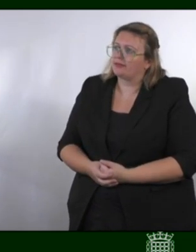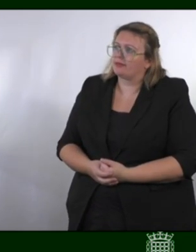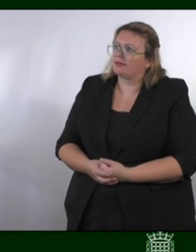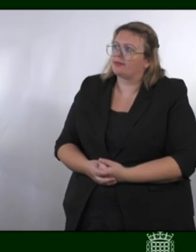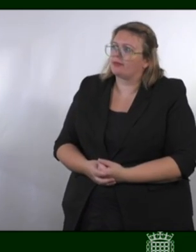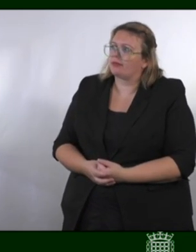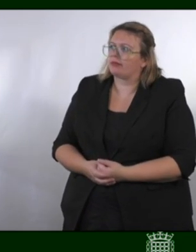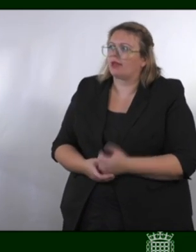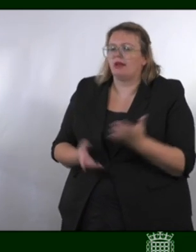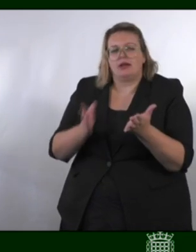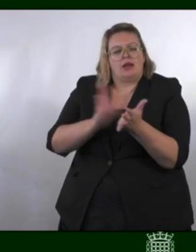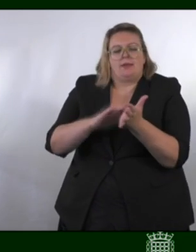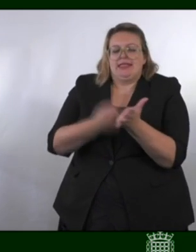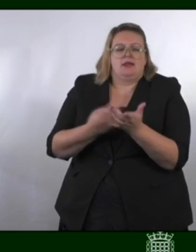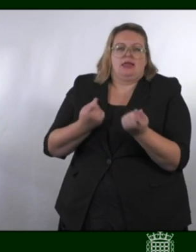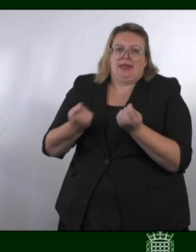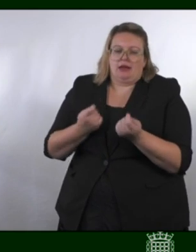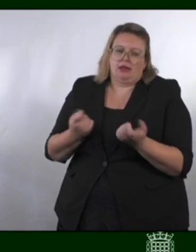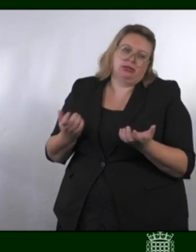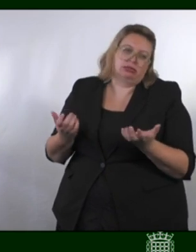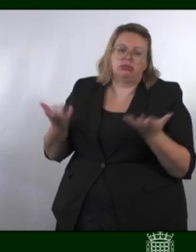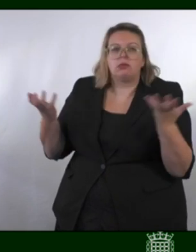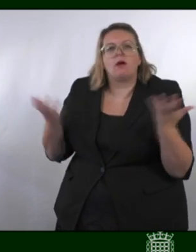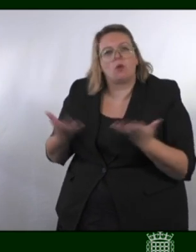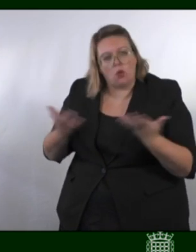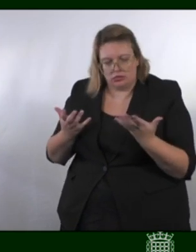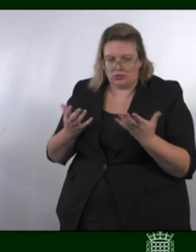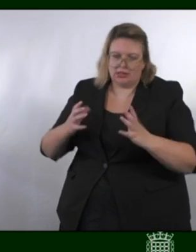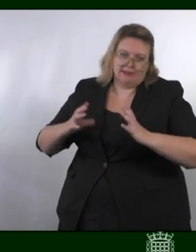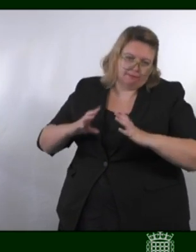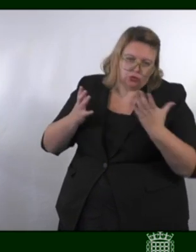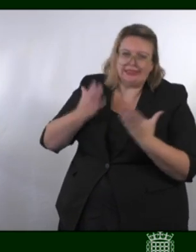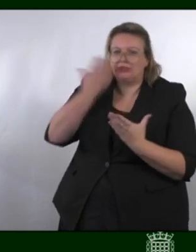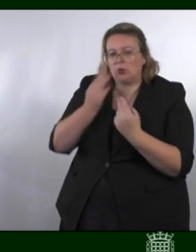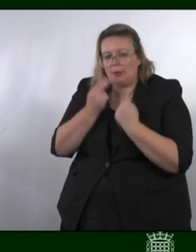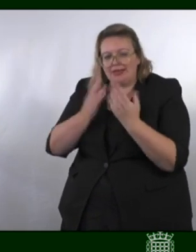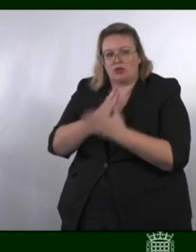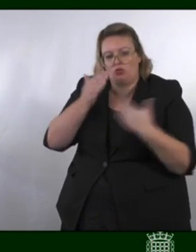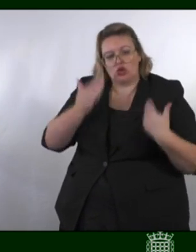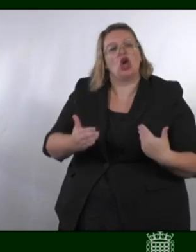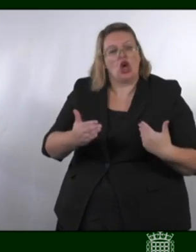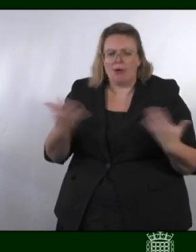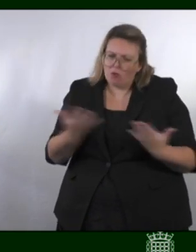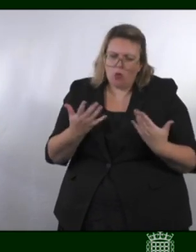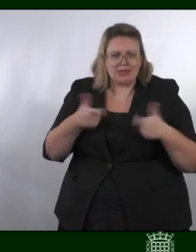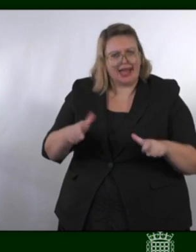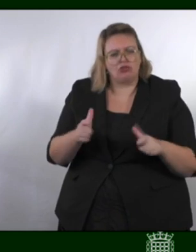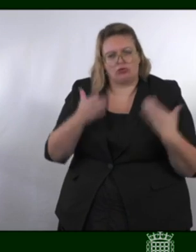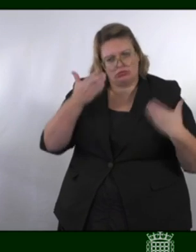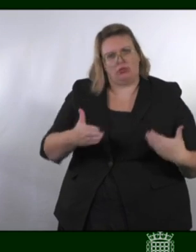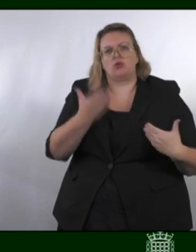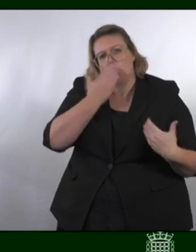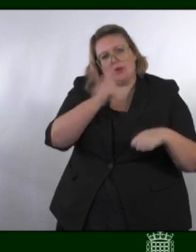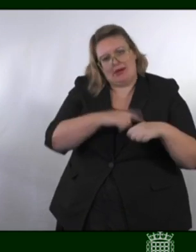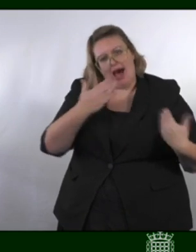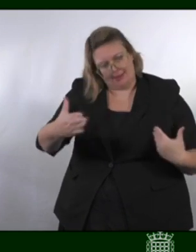Mr. Speaker, of course we have free school meals throughout term time. That's entirely right. What we want to do is to